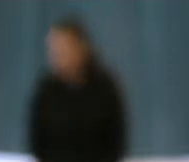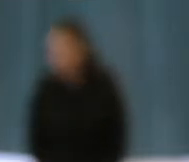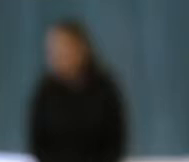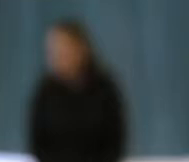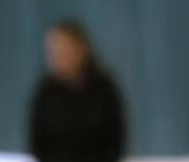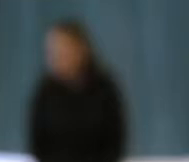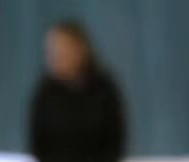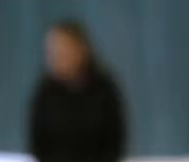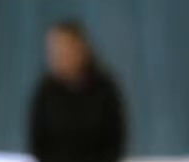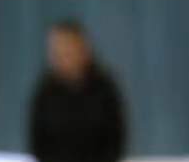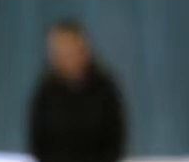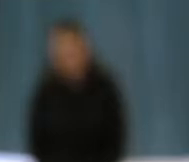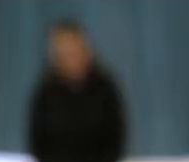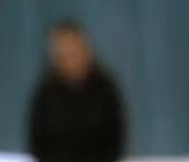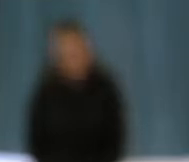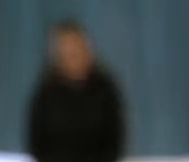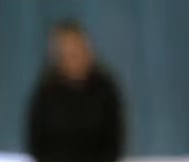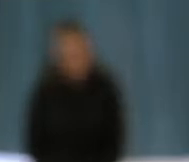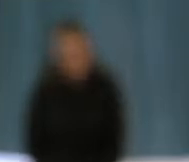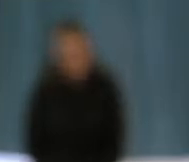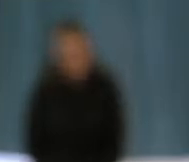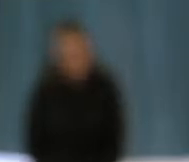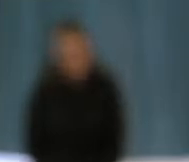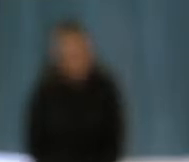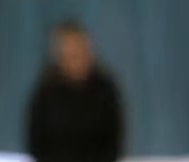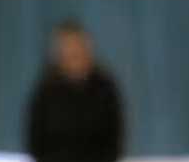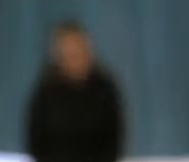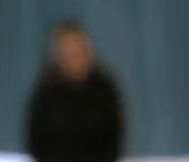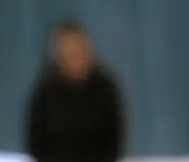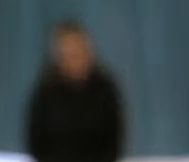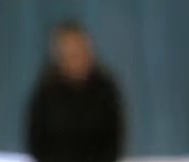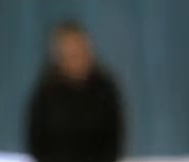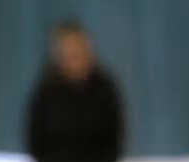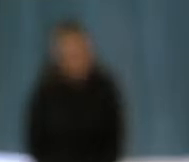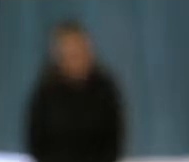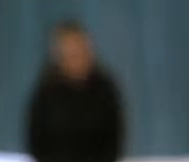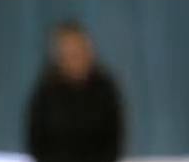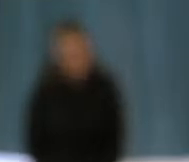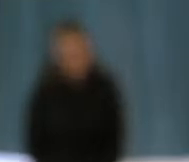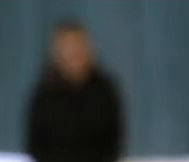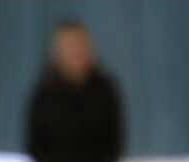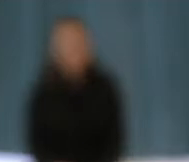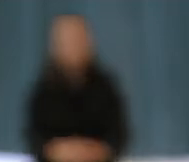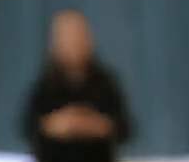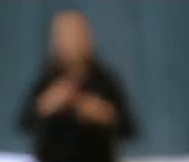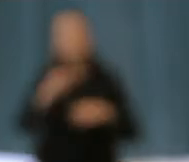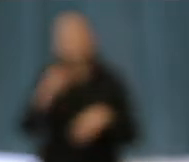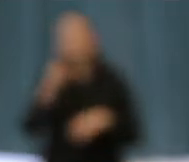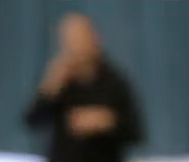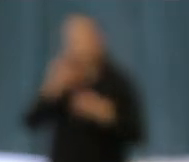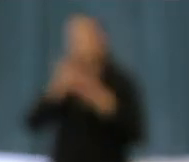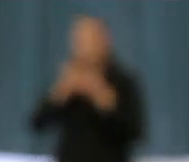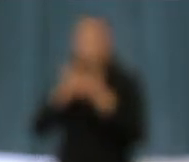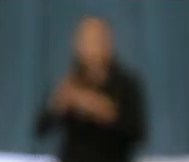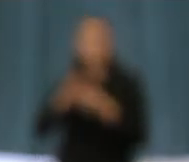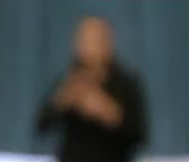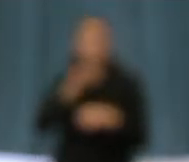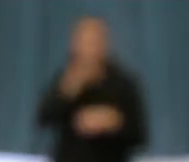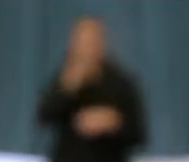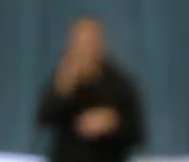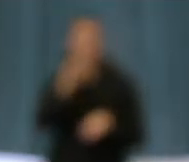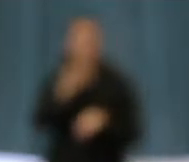were told that the state is in a deficit and doesn't have any money for unemployment claims. So just wondering if you could speak to that.